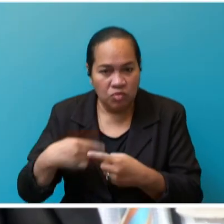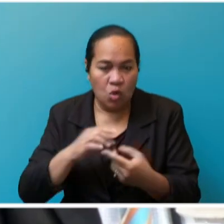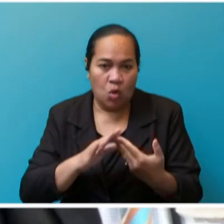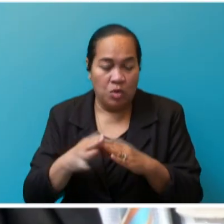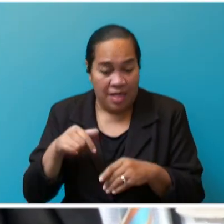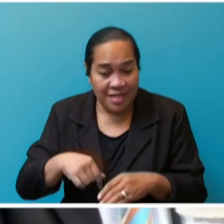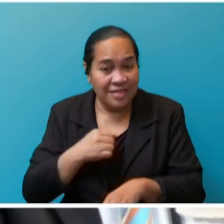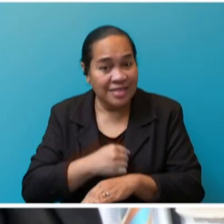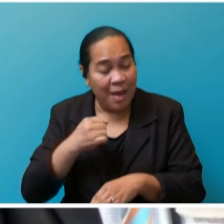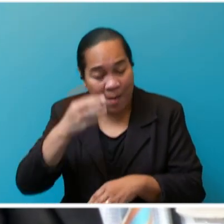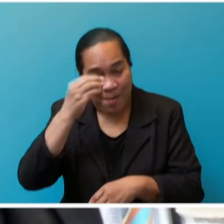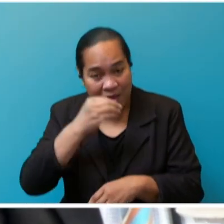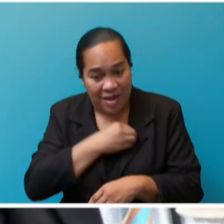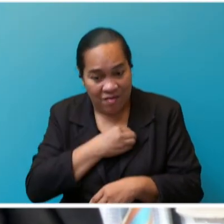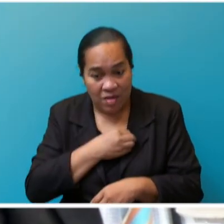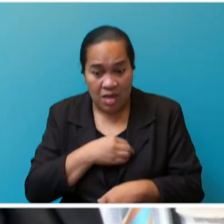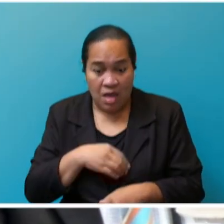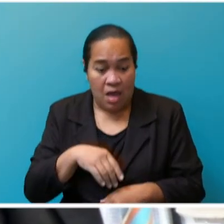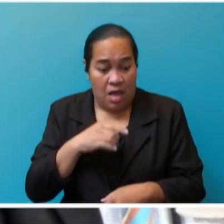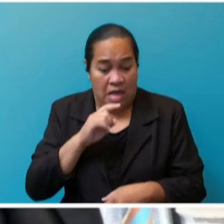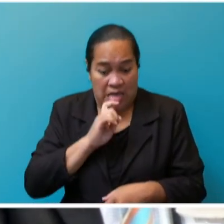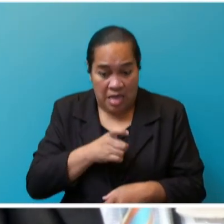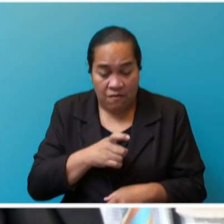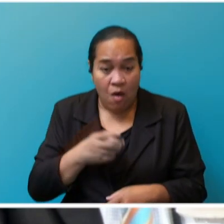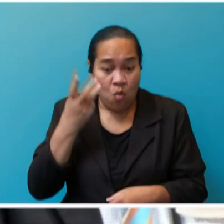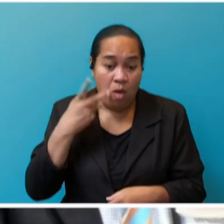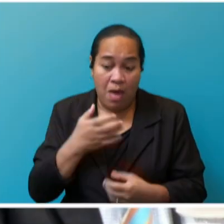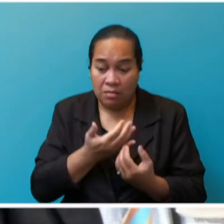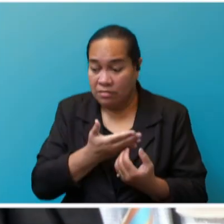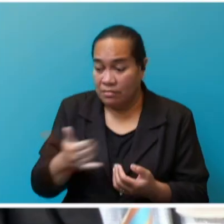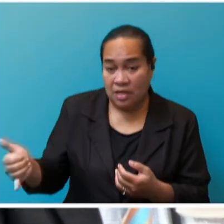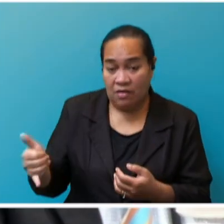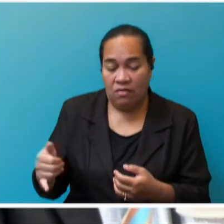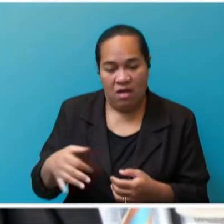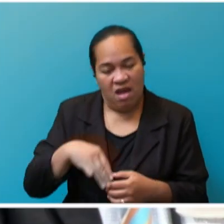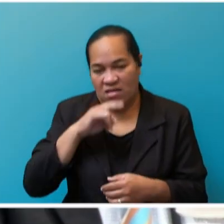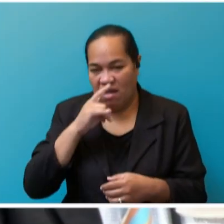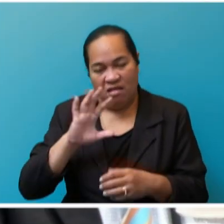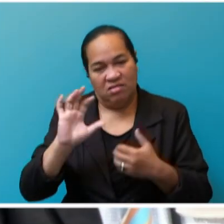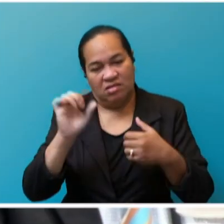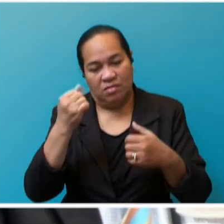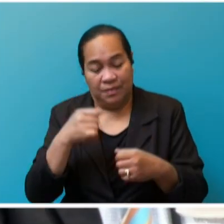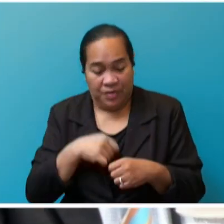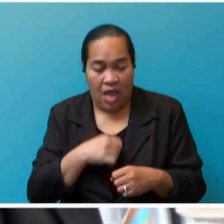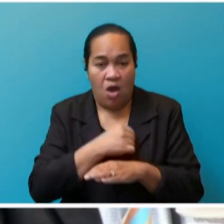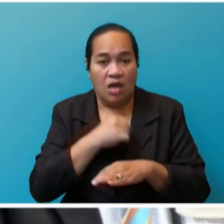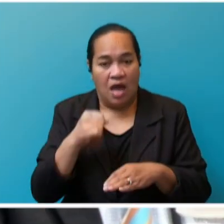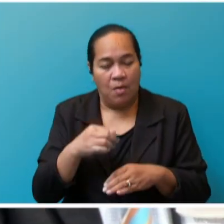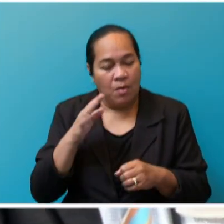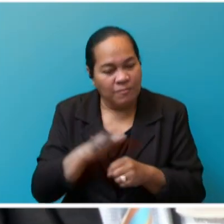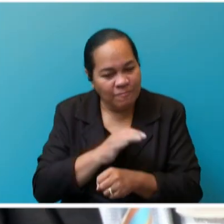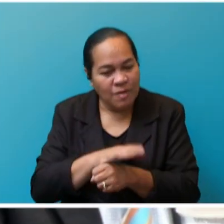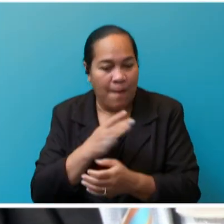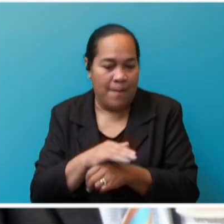believes that a nation cannot prosper if its rural women are left behind. And under the coalition government, we are making every effort to ensure